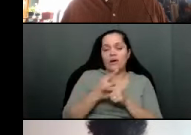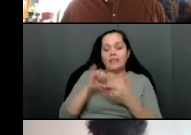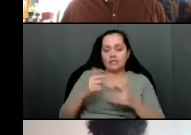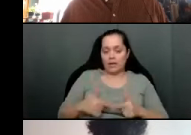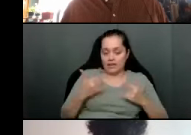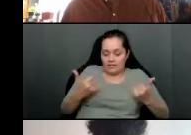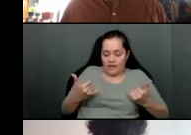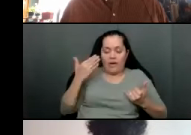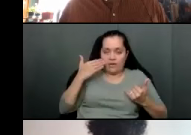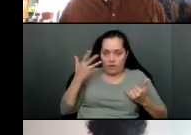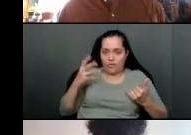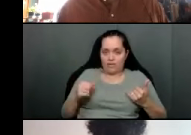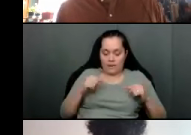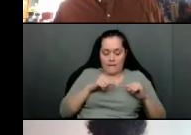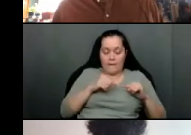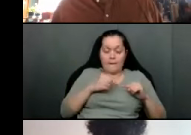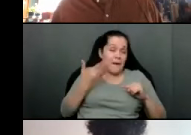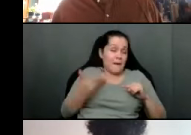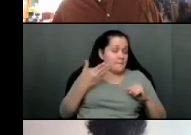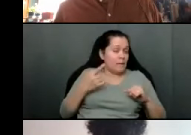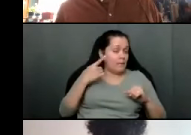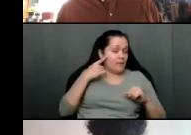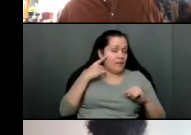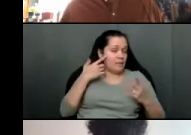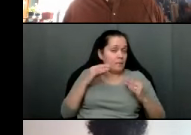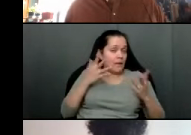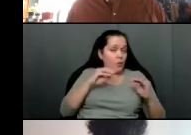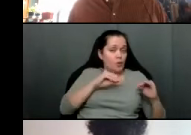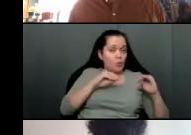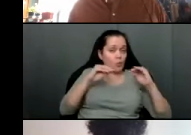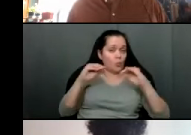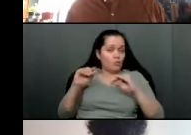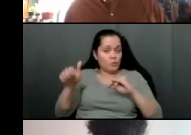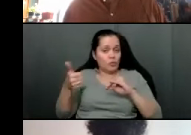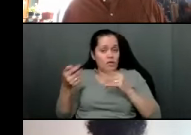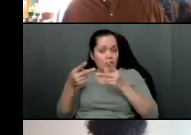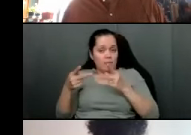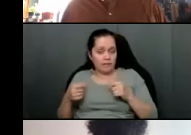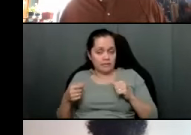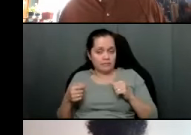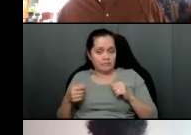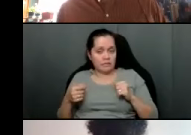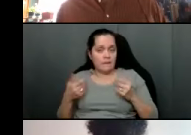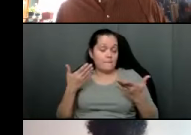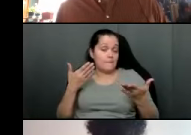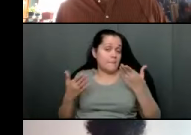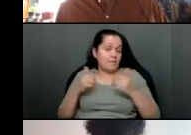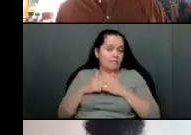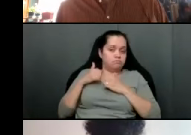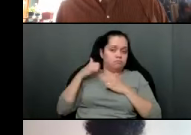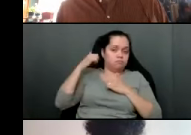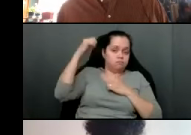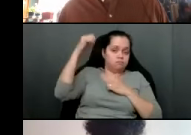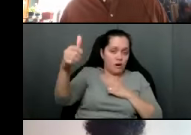where I live. But maybe I'm thinking I might move to some other place, maybe far away, or